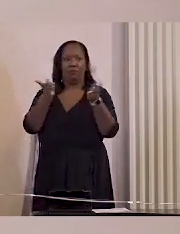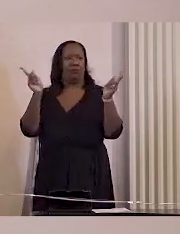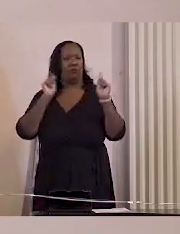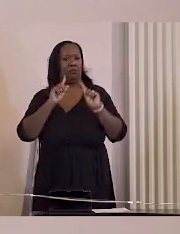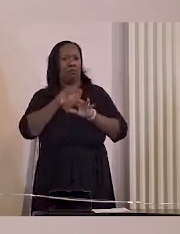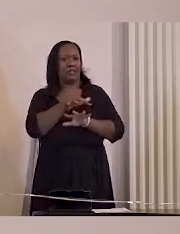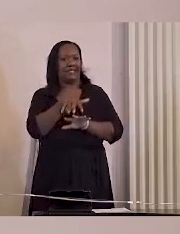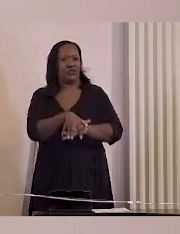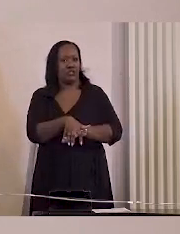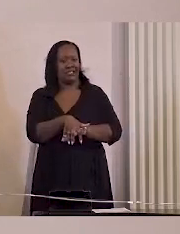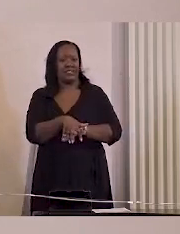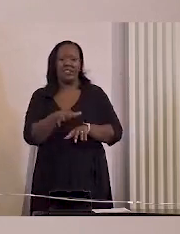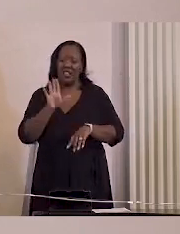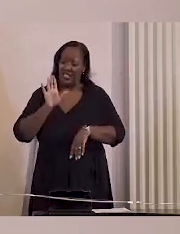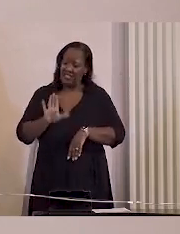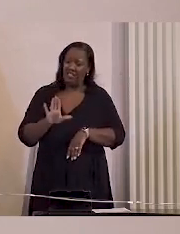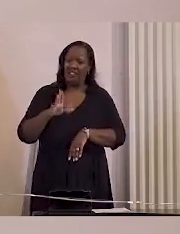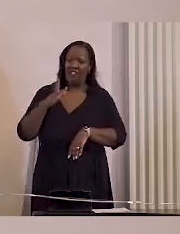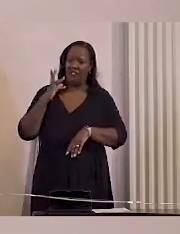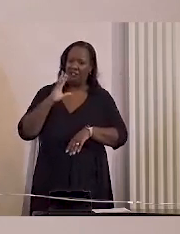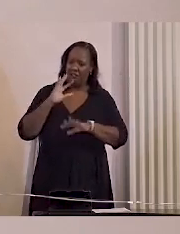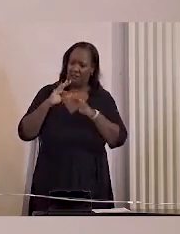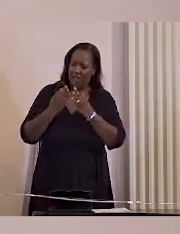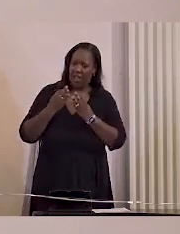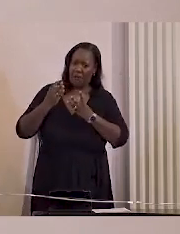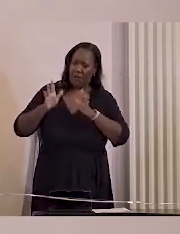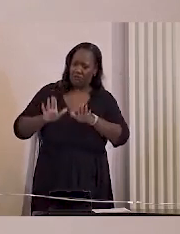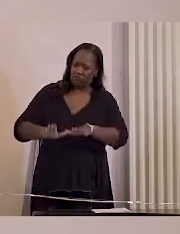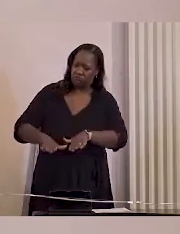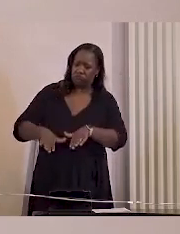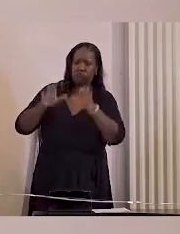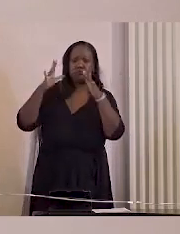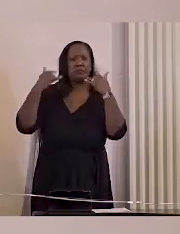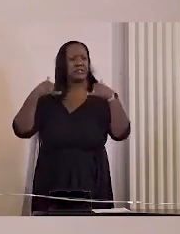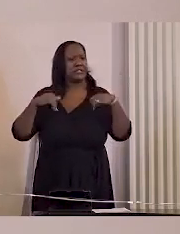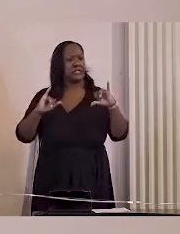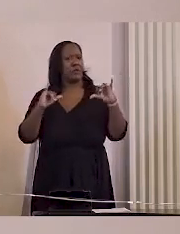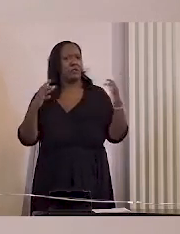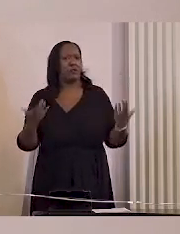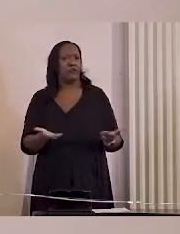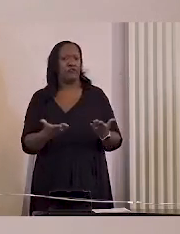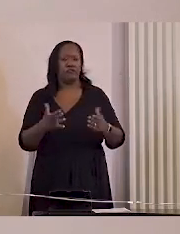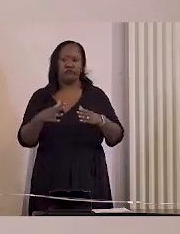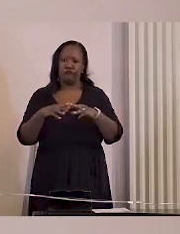ancestors is still here in this region and in our congregation.